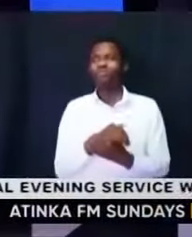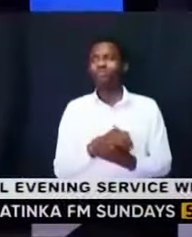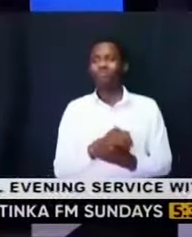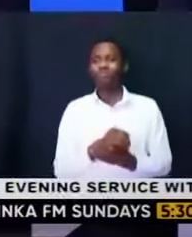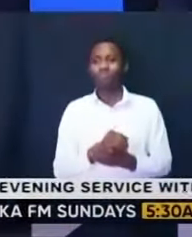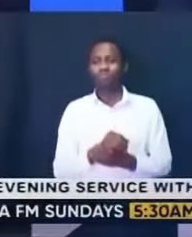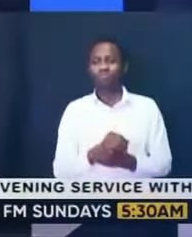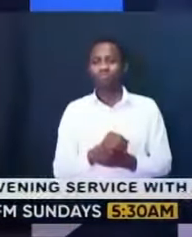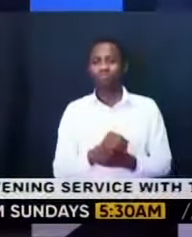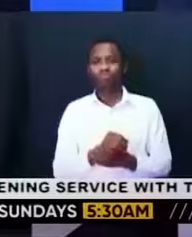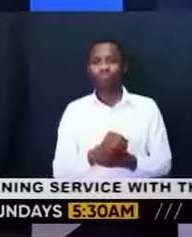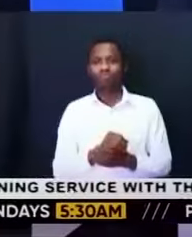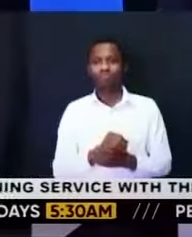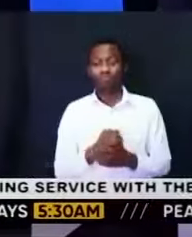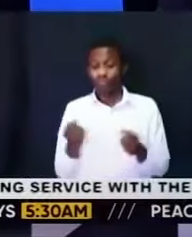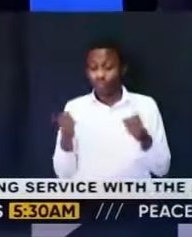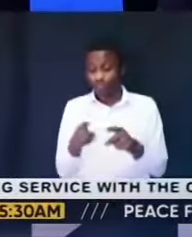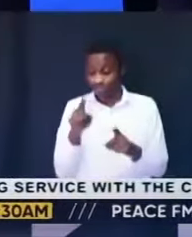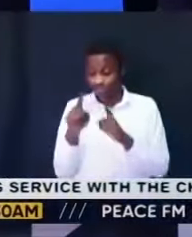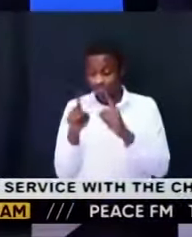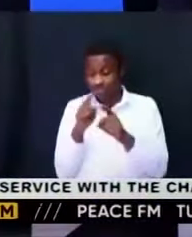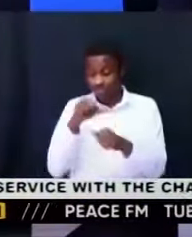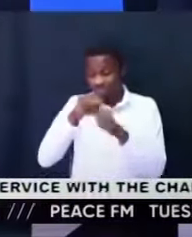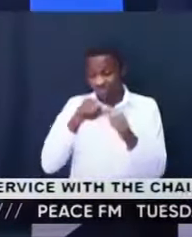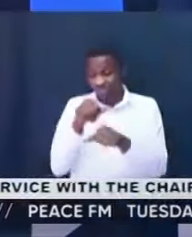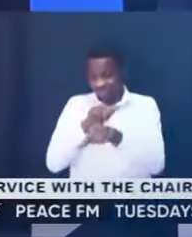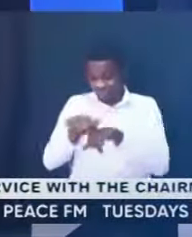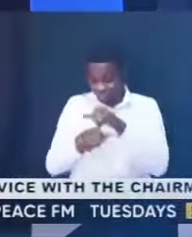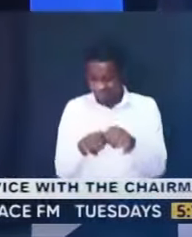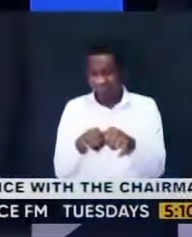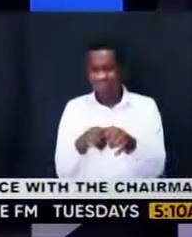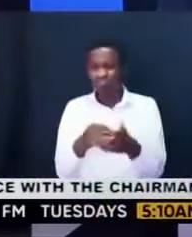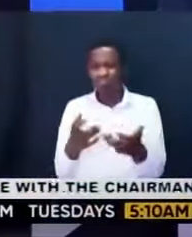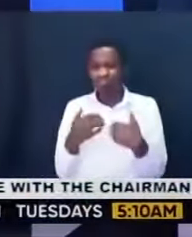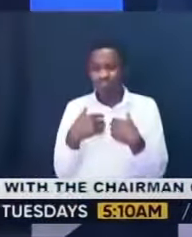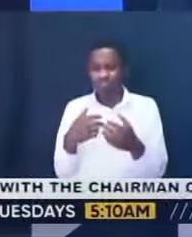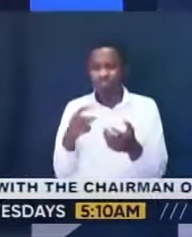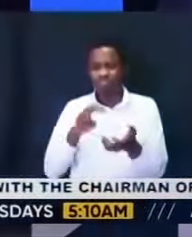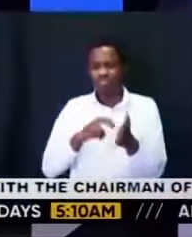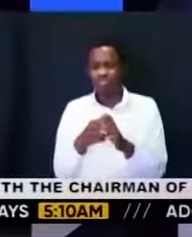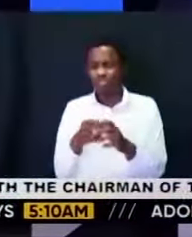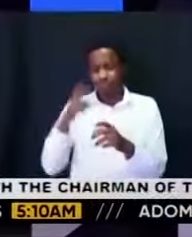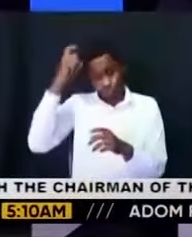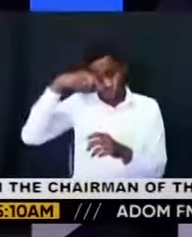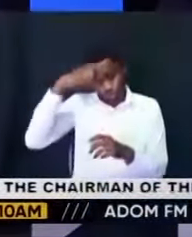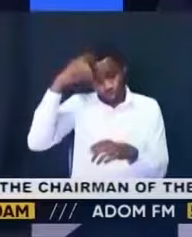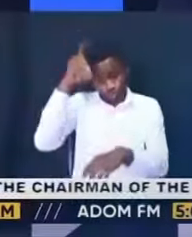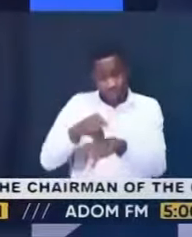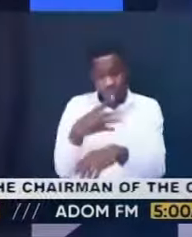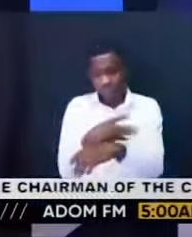Lies when we are talking about deception we are saying that is a good combination of wisdom and